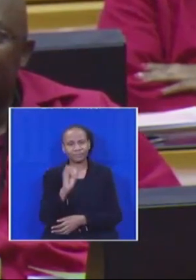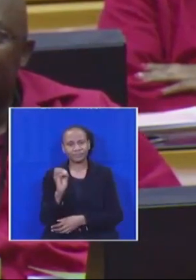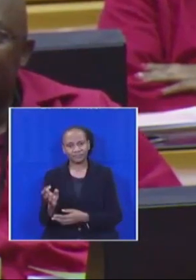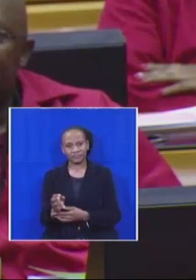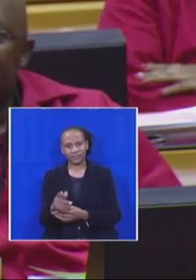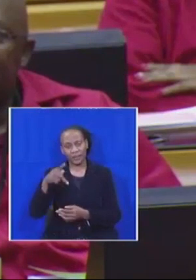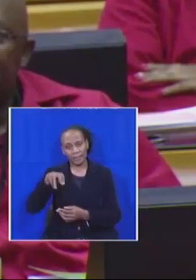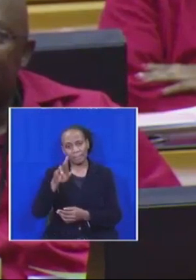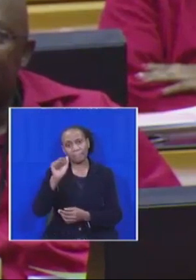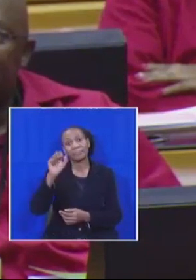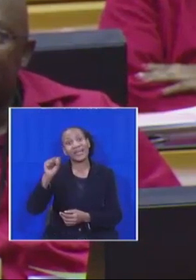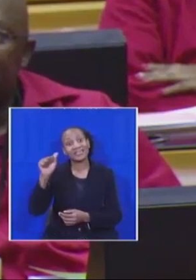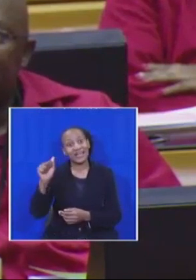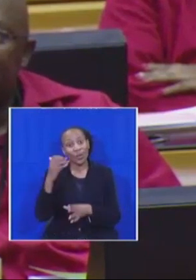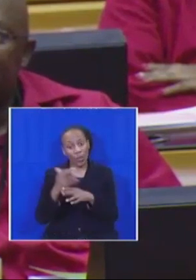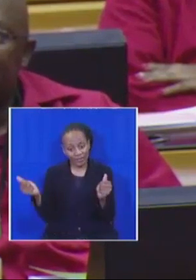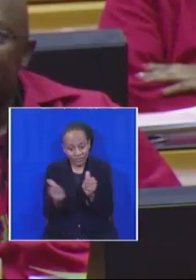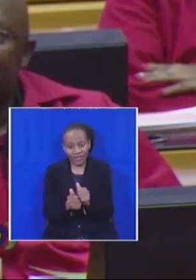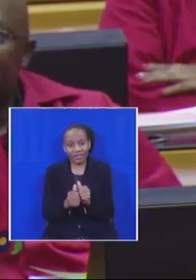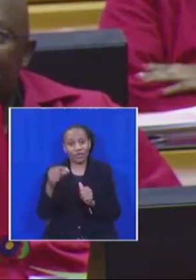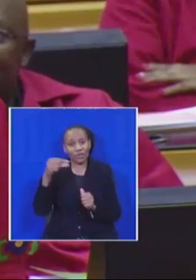the Gupta at the center of it.